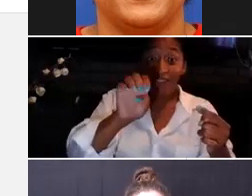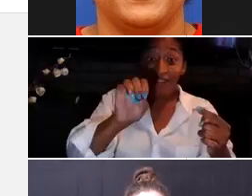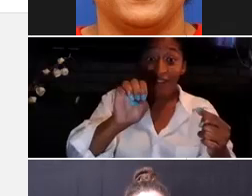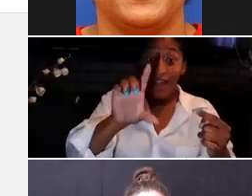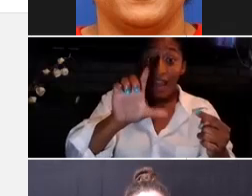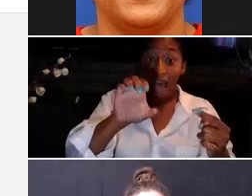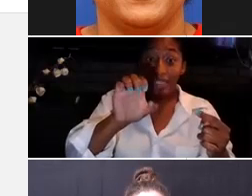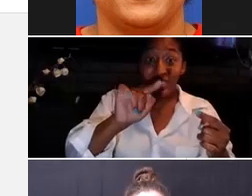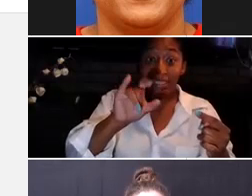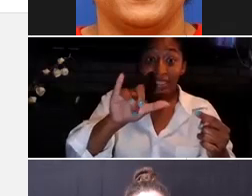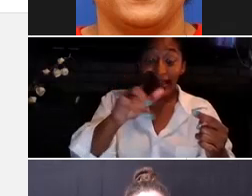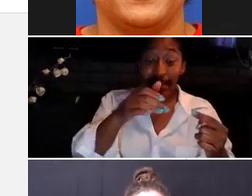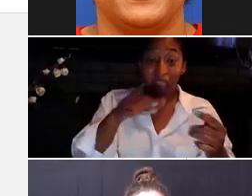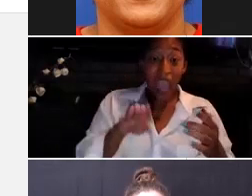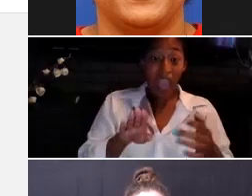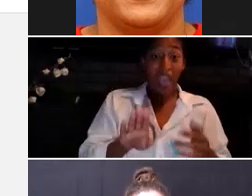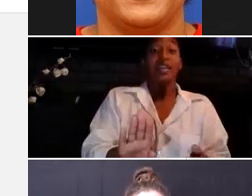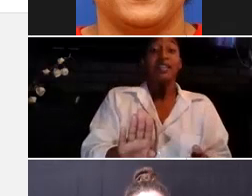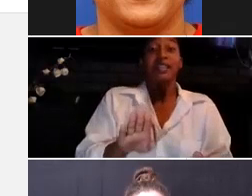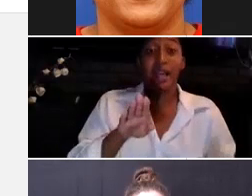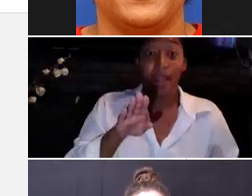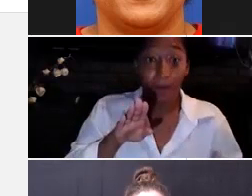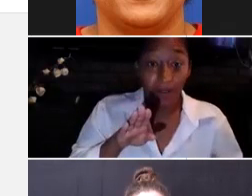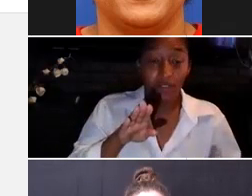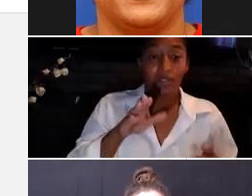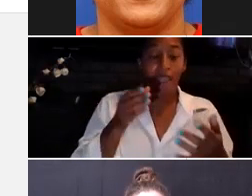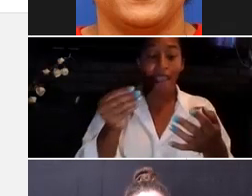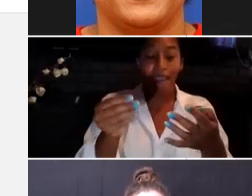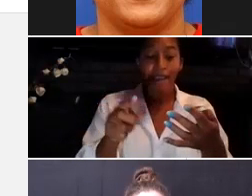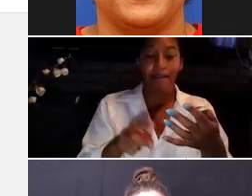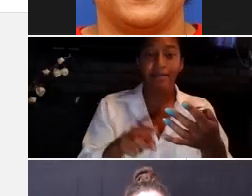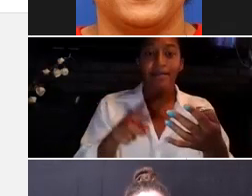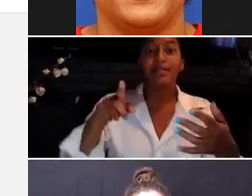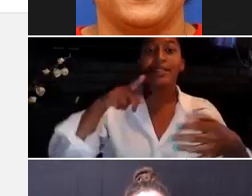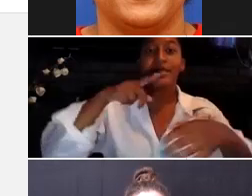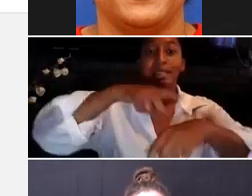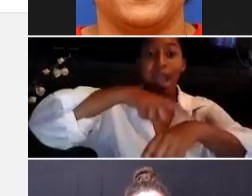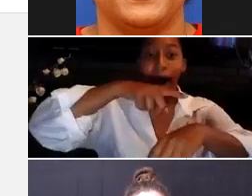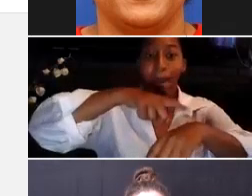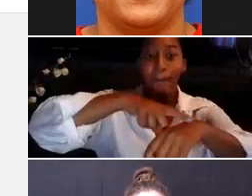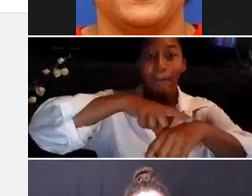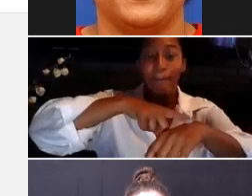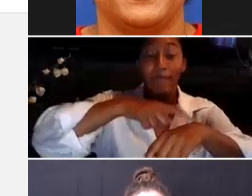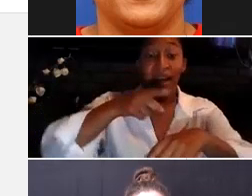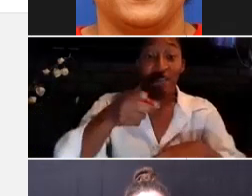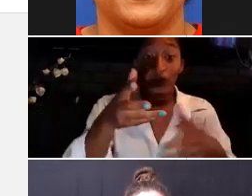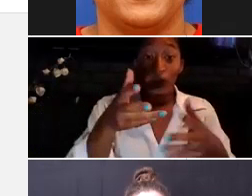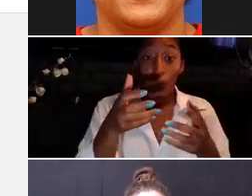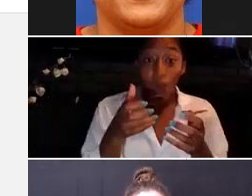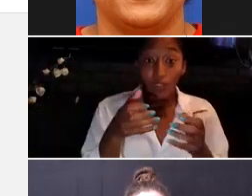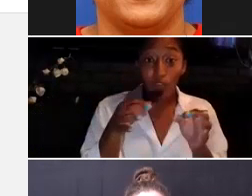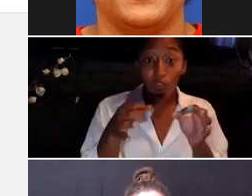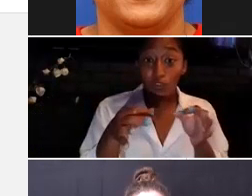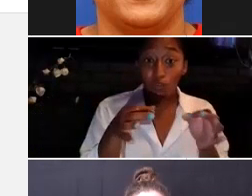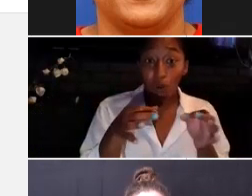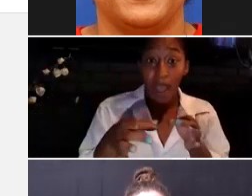So if you are trying to describe the object kinematically, without utilizing the time involved,